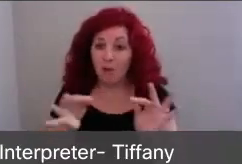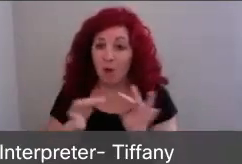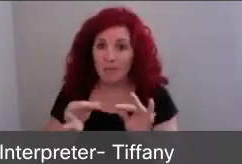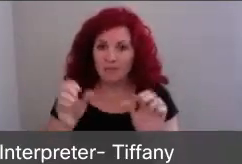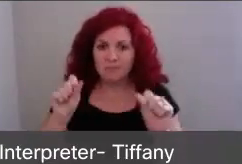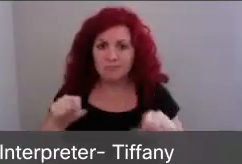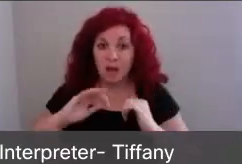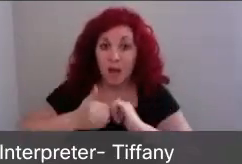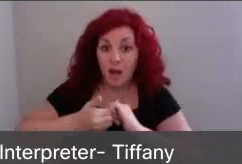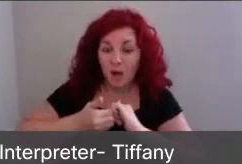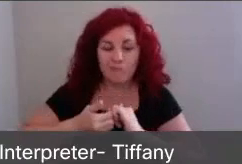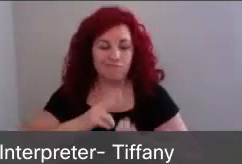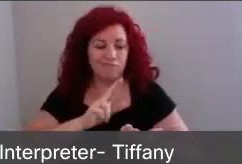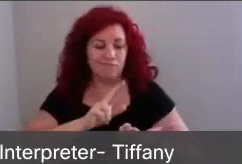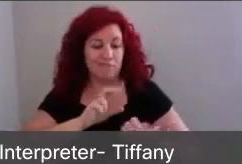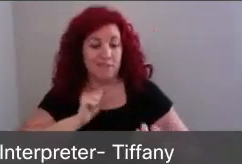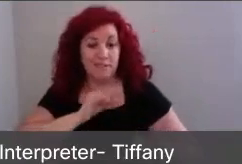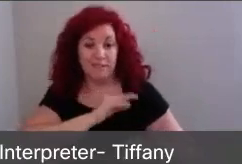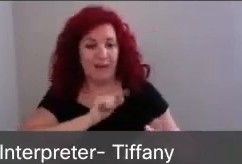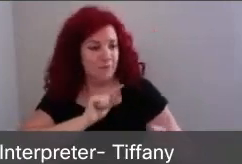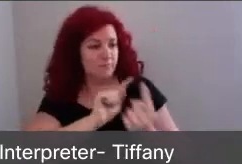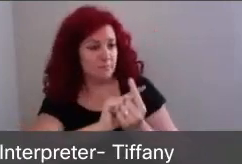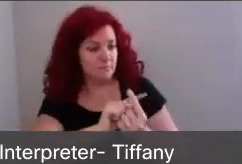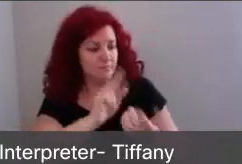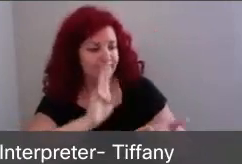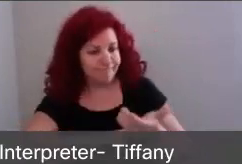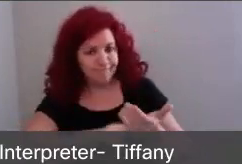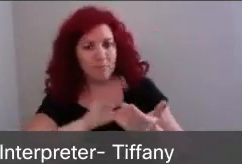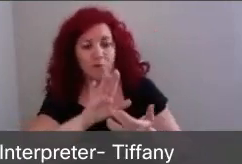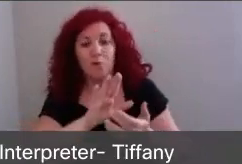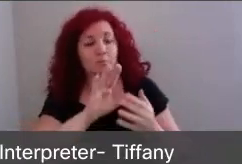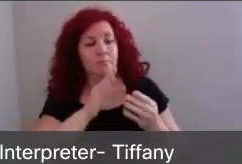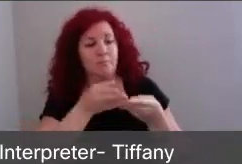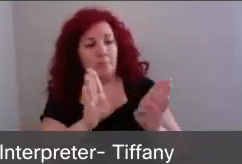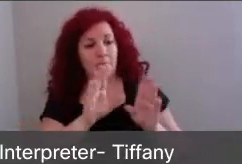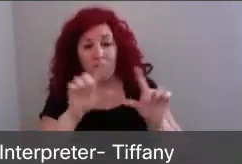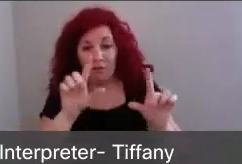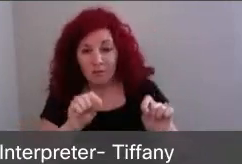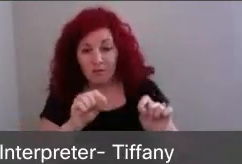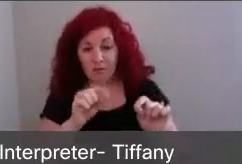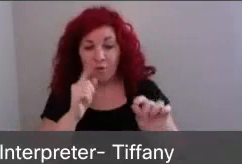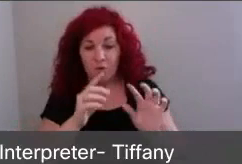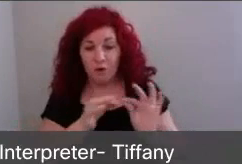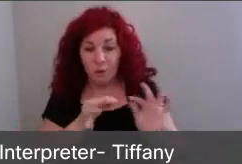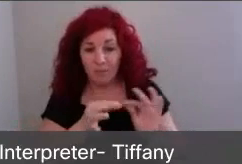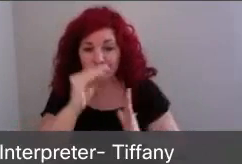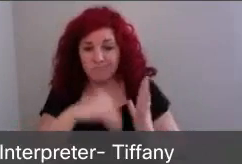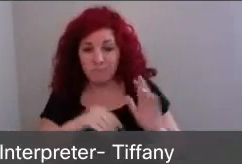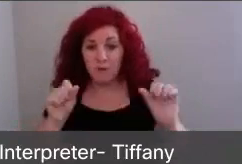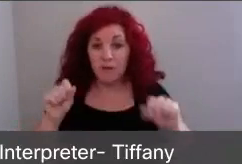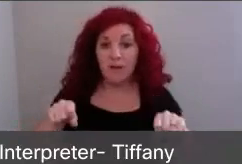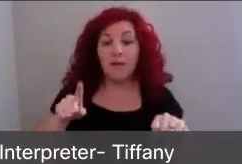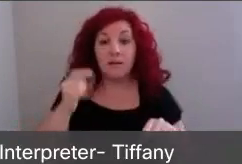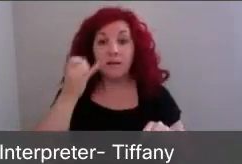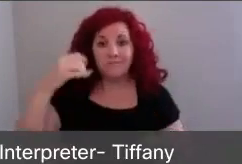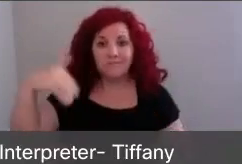so by signing in with staff and filling out the public comment card. If you haven't already done so, please